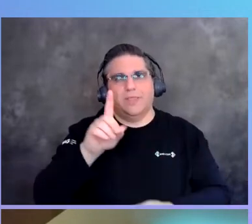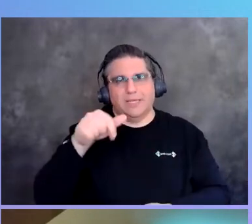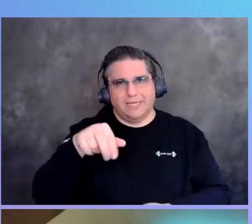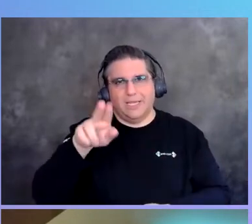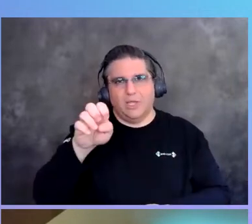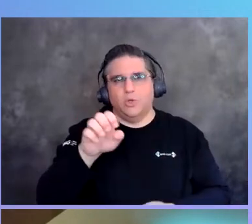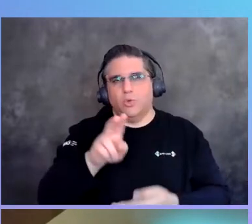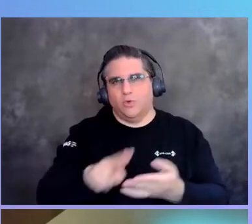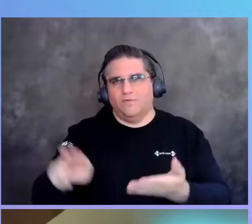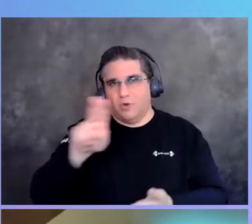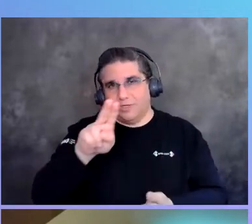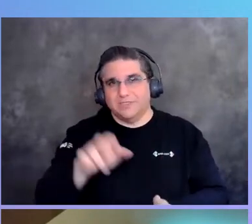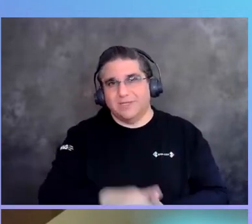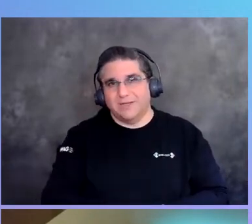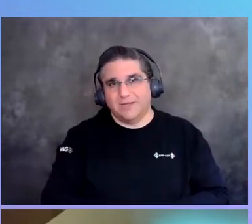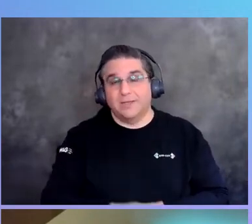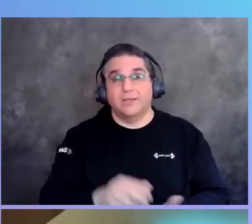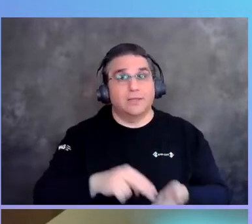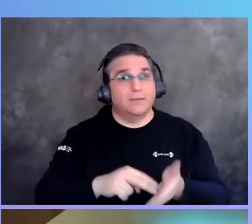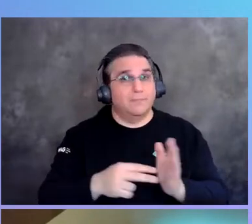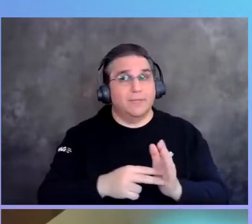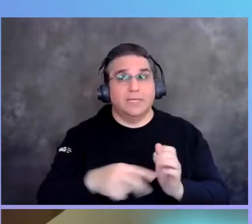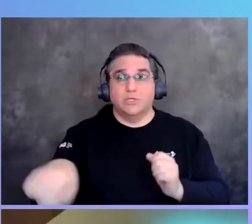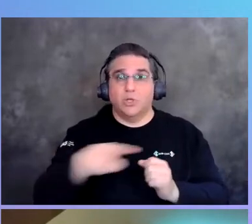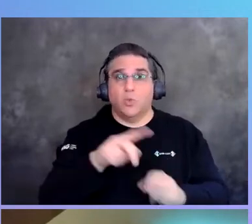for users to learn and feel comfortable asking